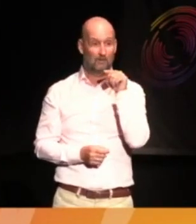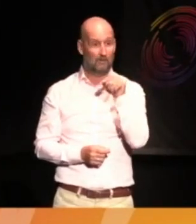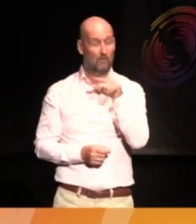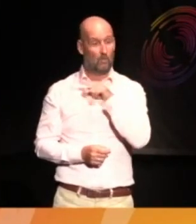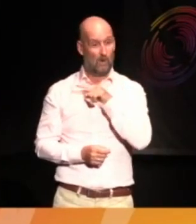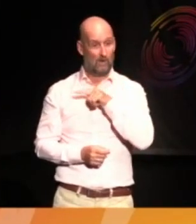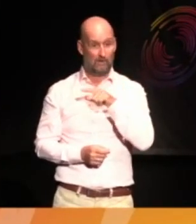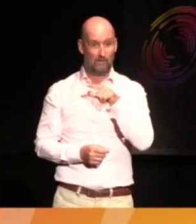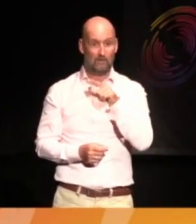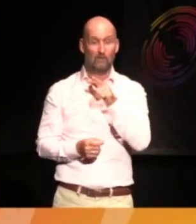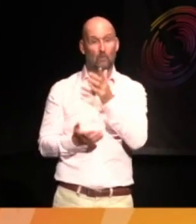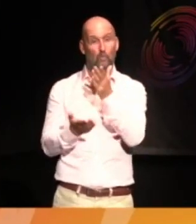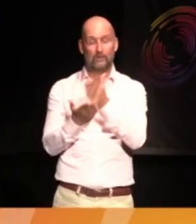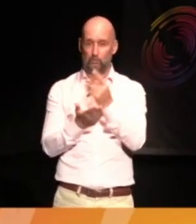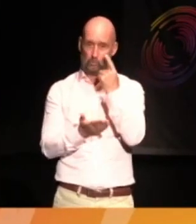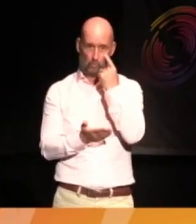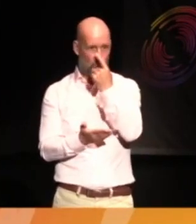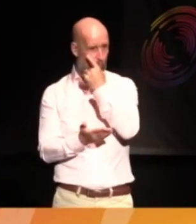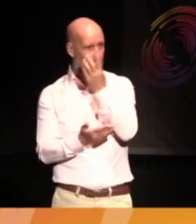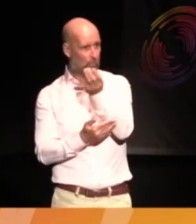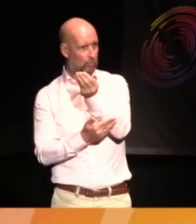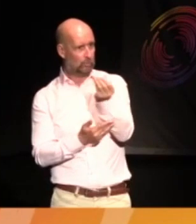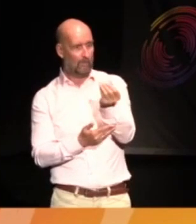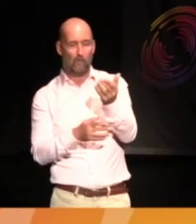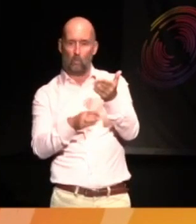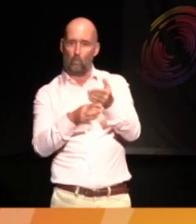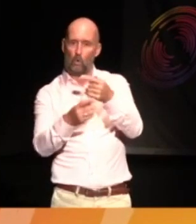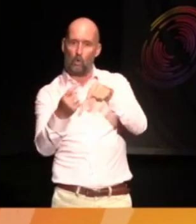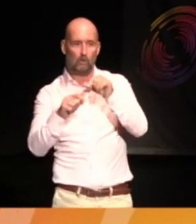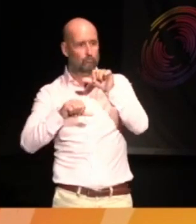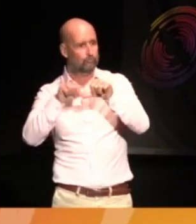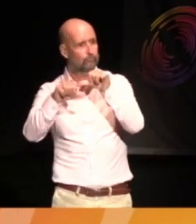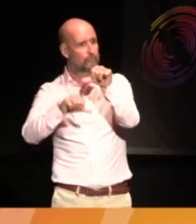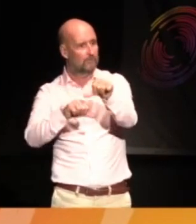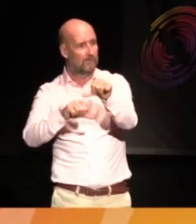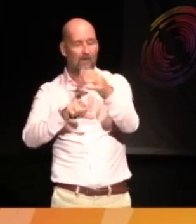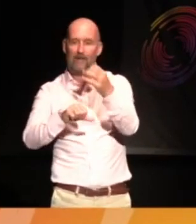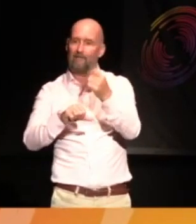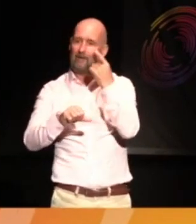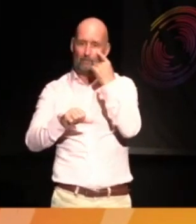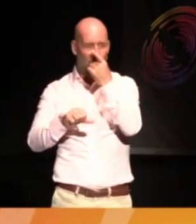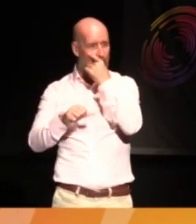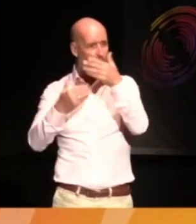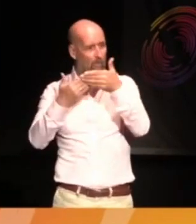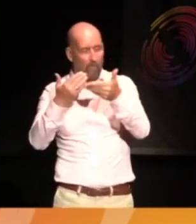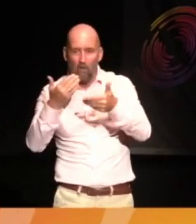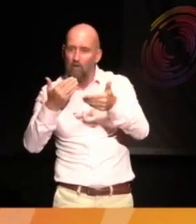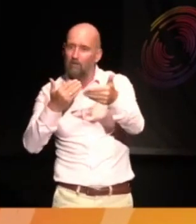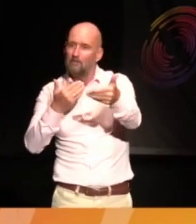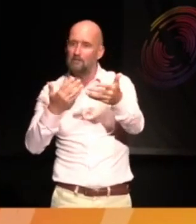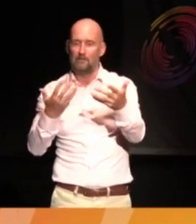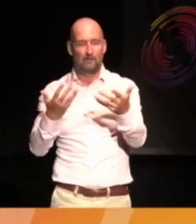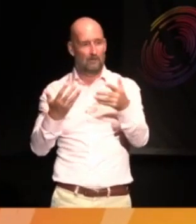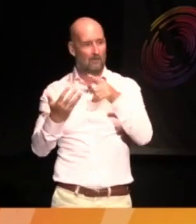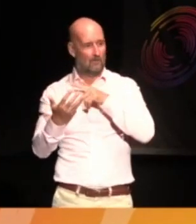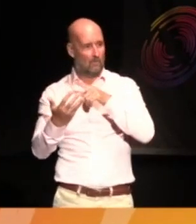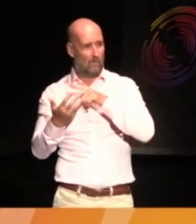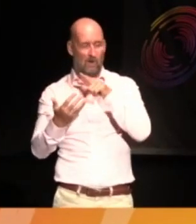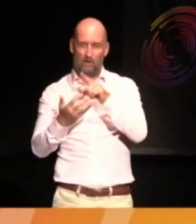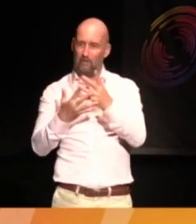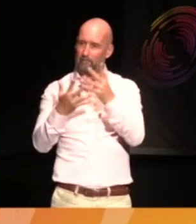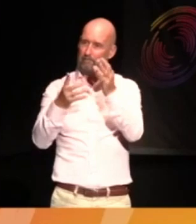necessity to substantiate certain work being conducted over a long period of time being a thing that is established and